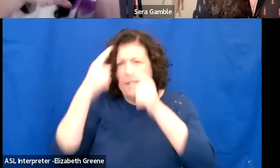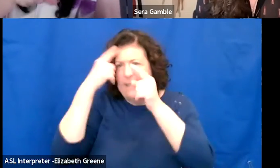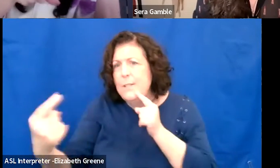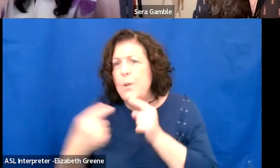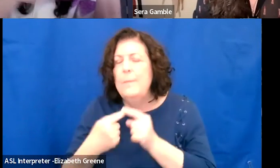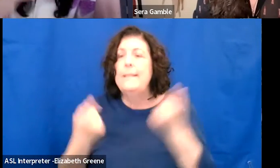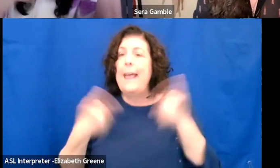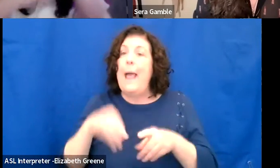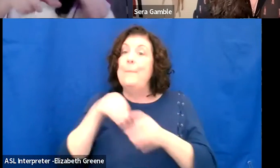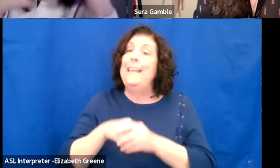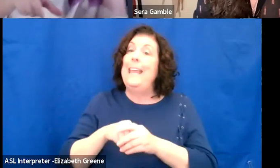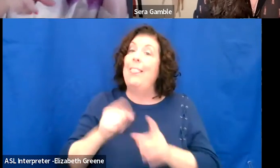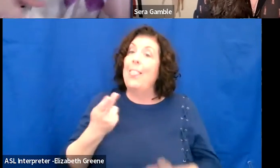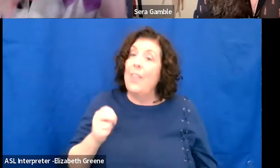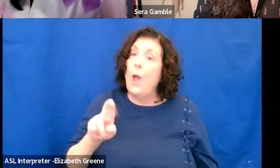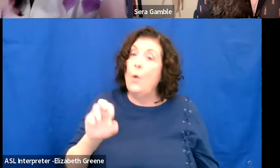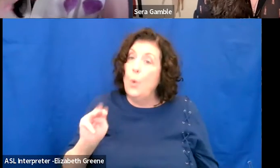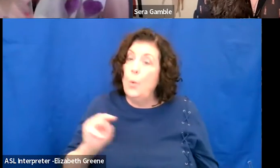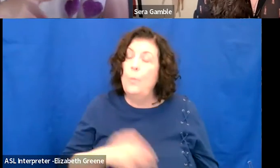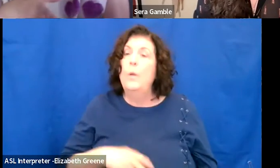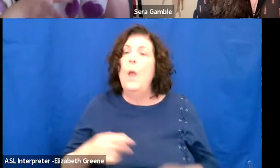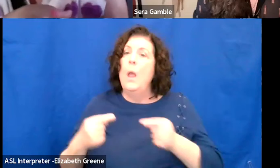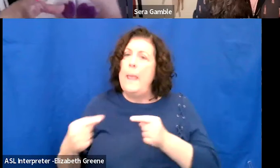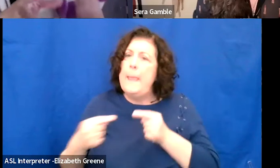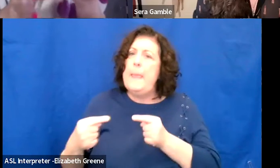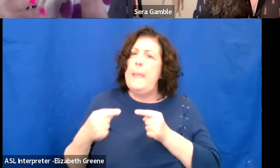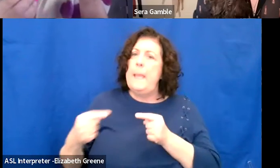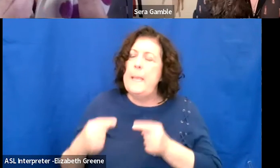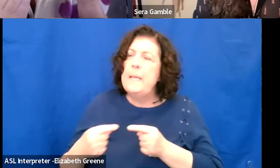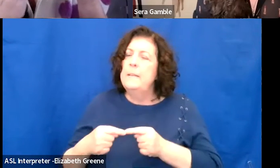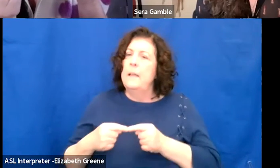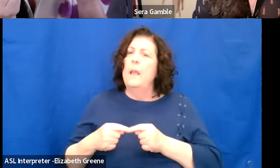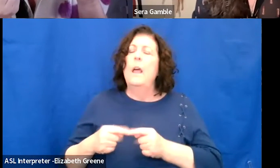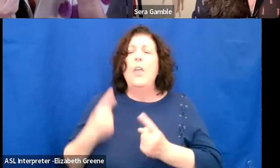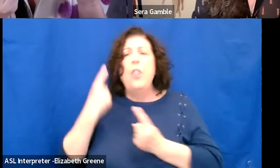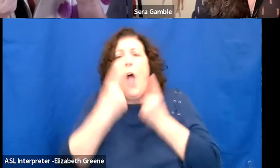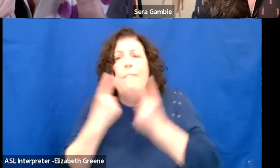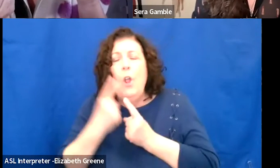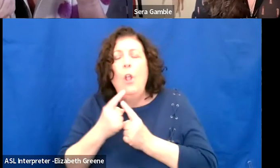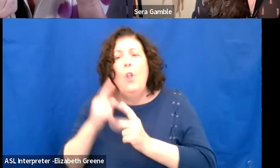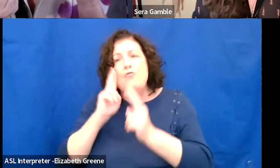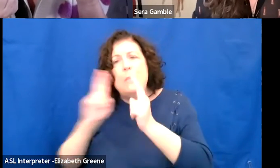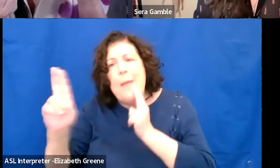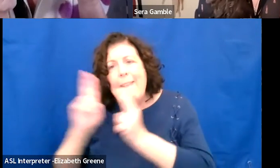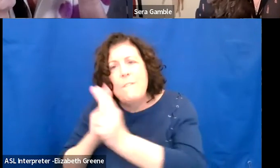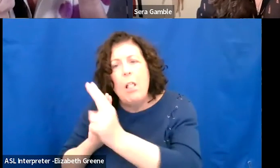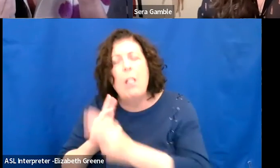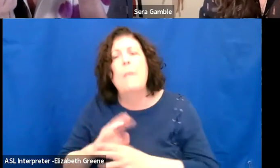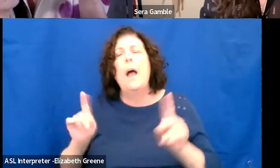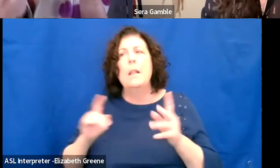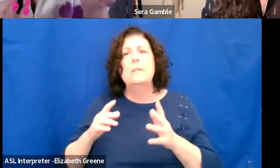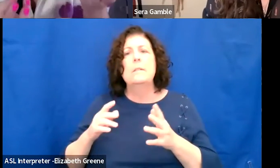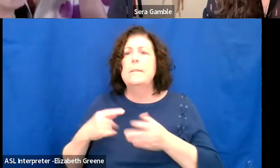this. So let's talk this out and let's get to the other side of it, because that's maybe where there's something to say. So it's